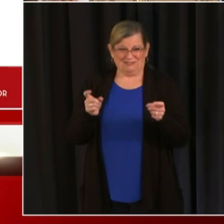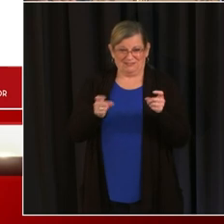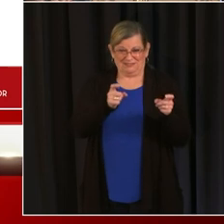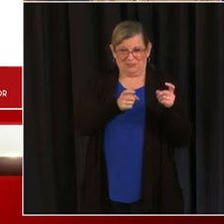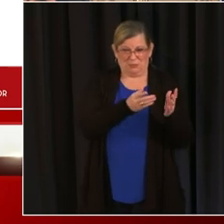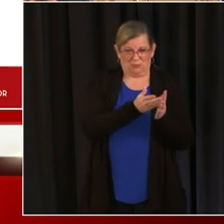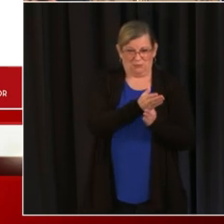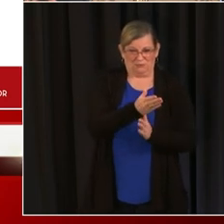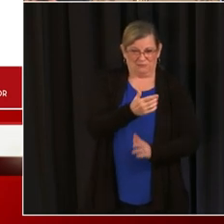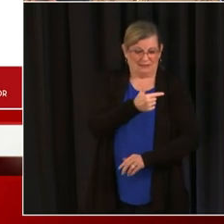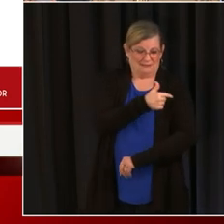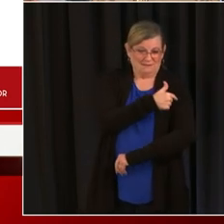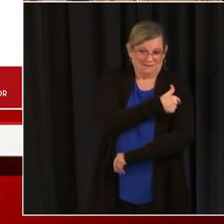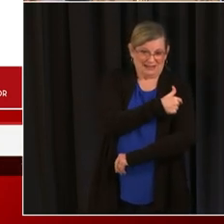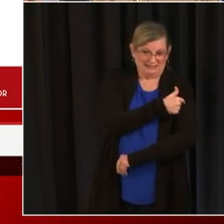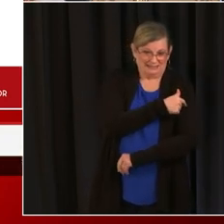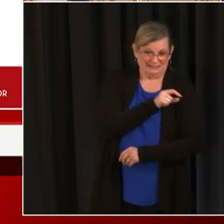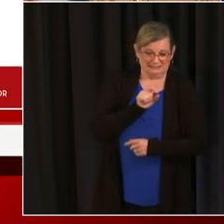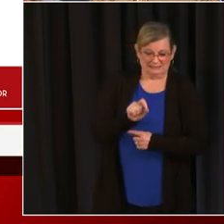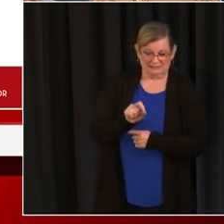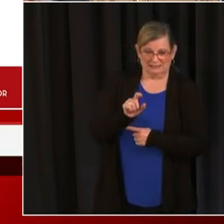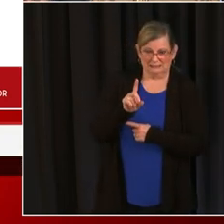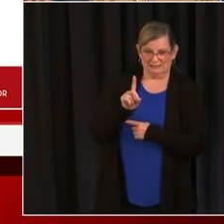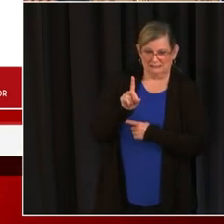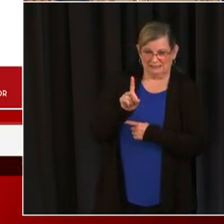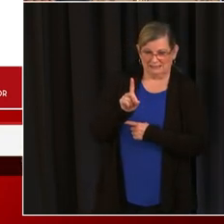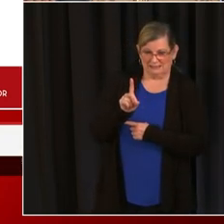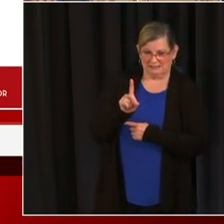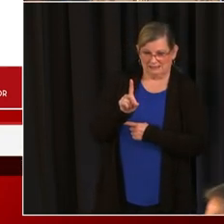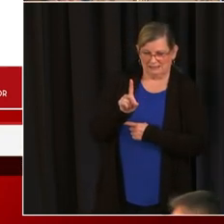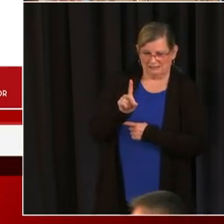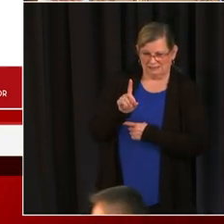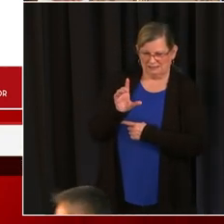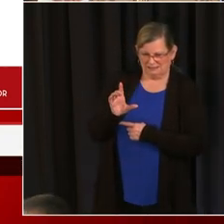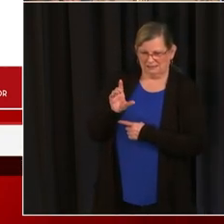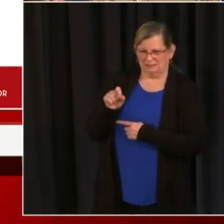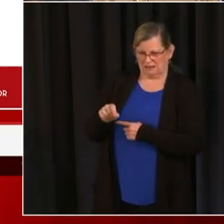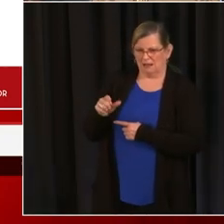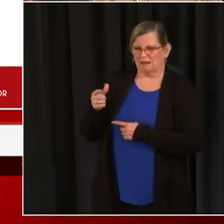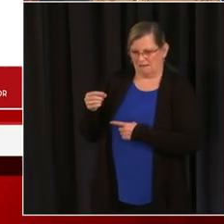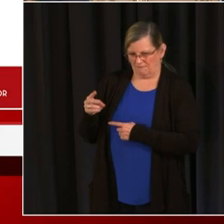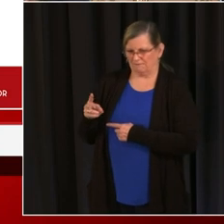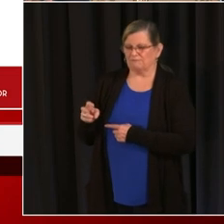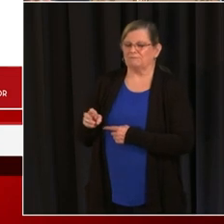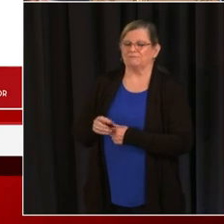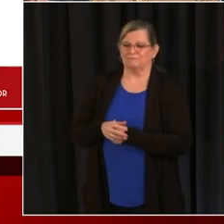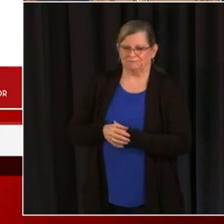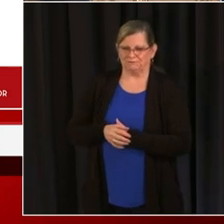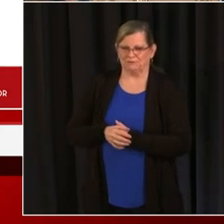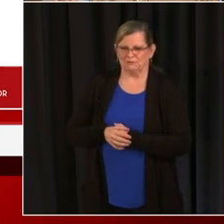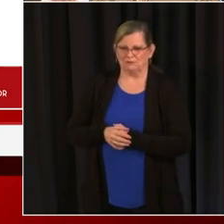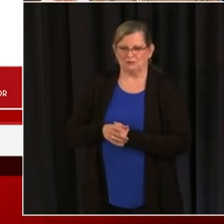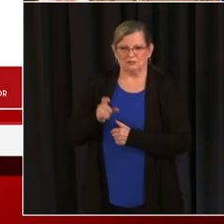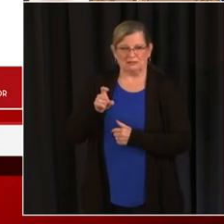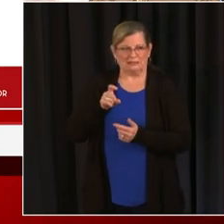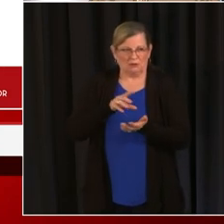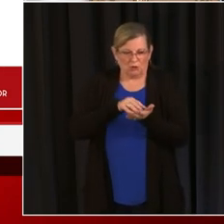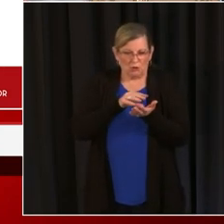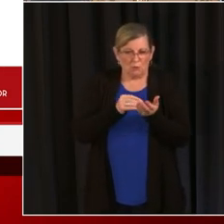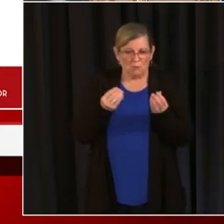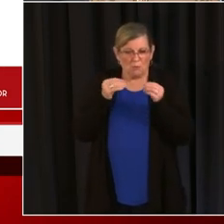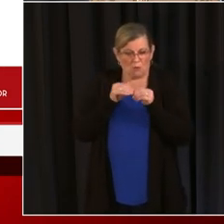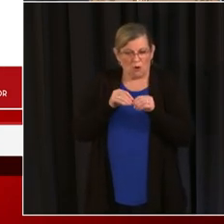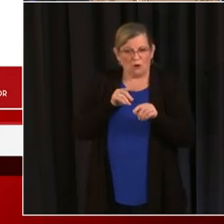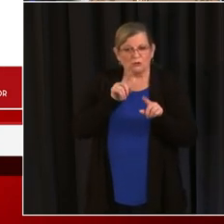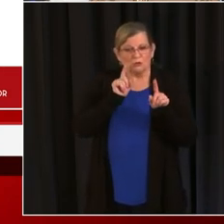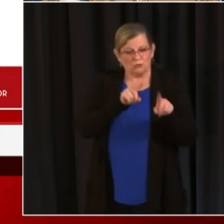Vaccinate.dc.portal, to hospitals and health centers, as well as to special initiatives and partnerships. You can learn more by going